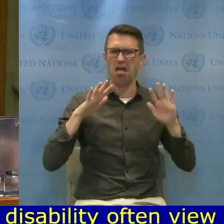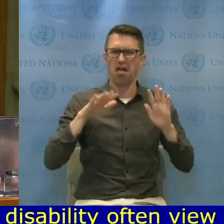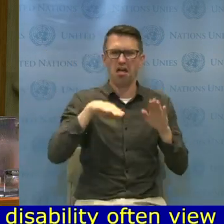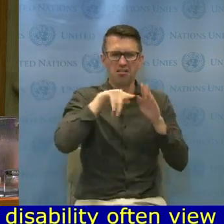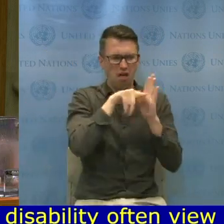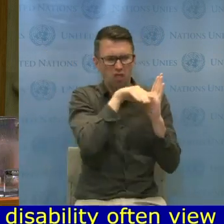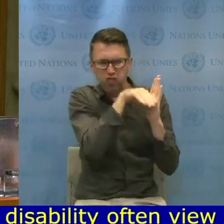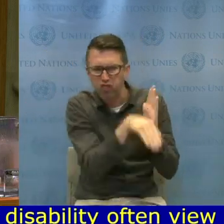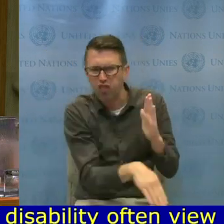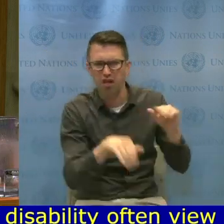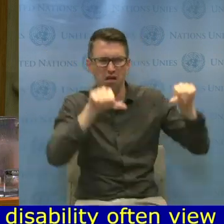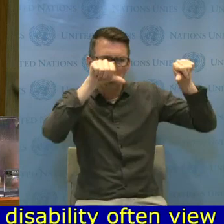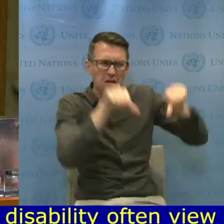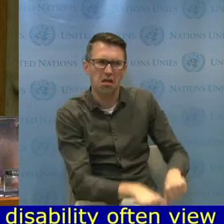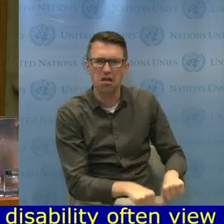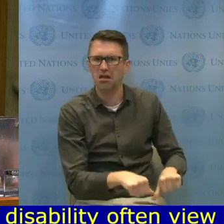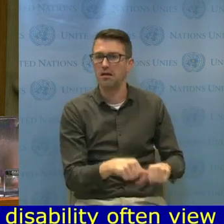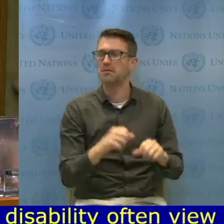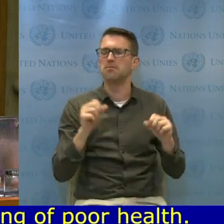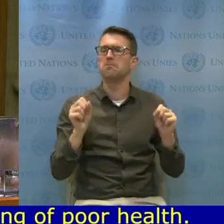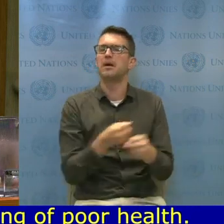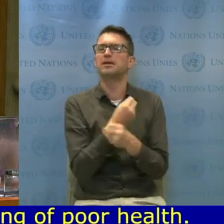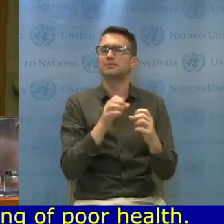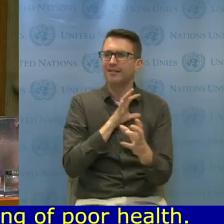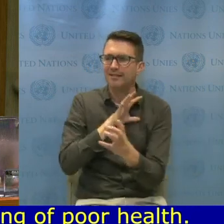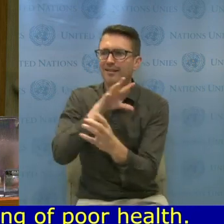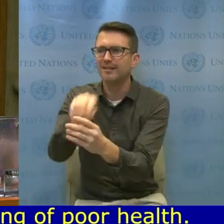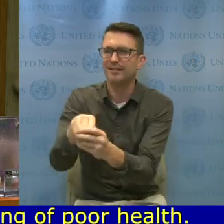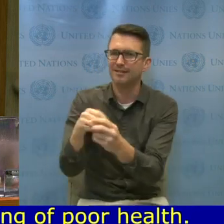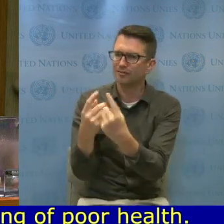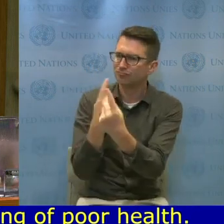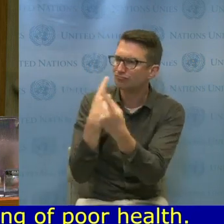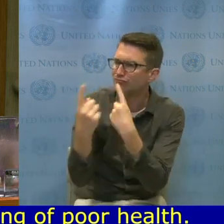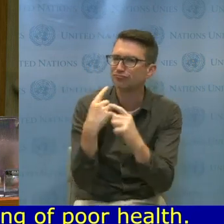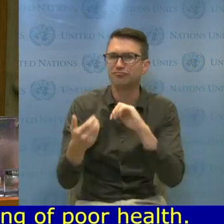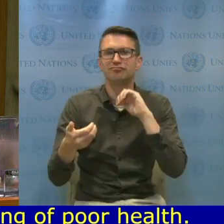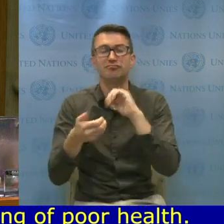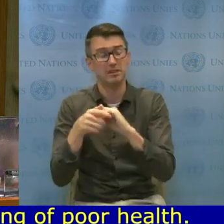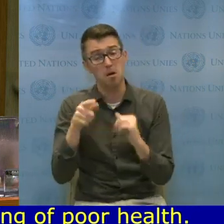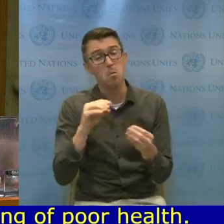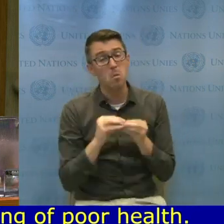me. A lot of my personal experience in life